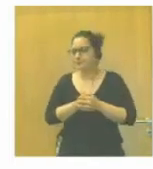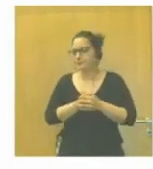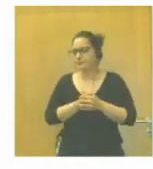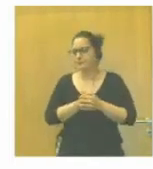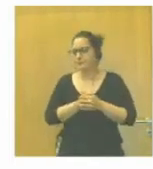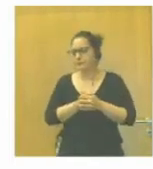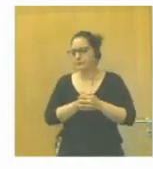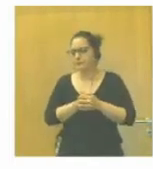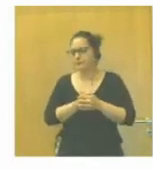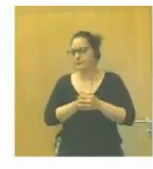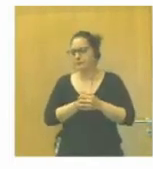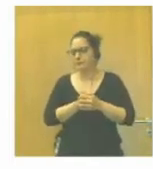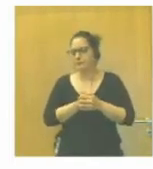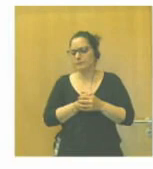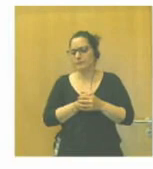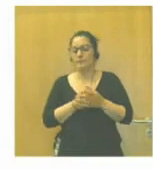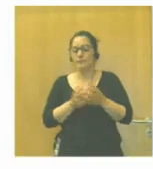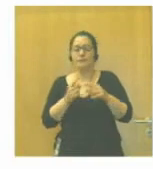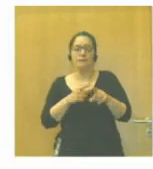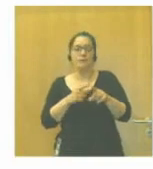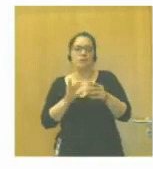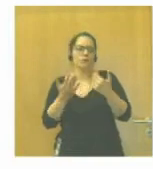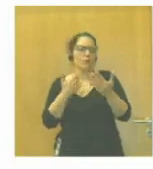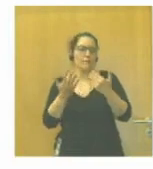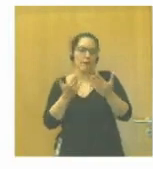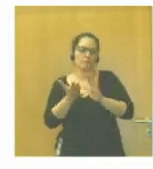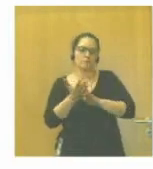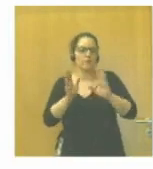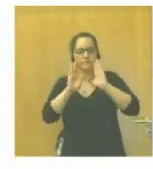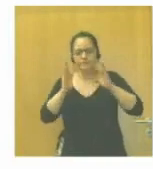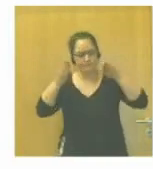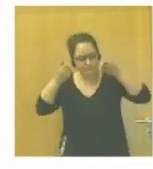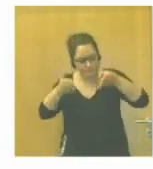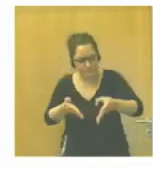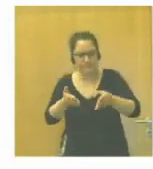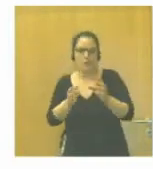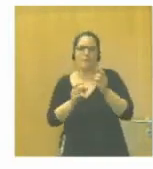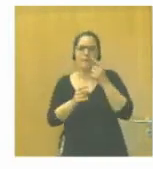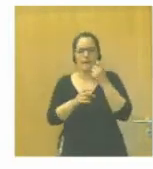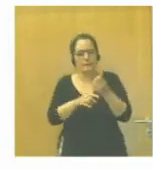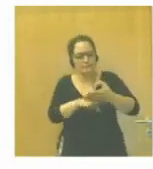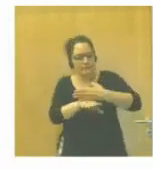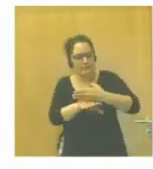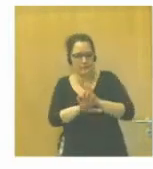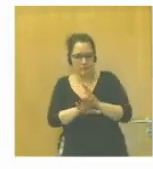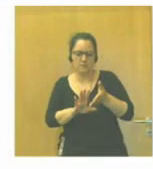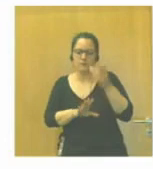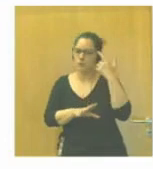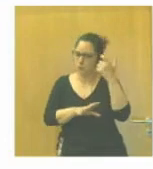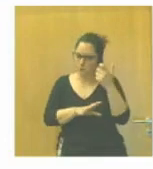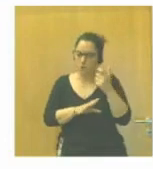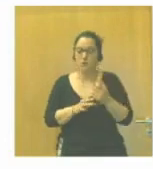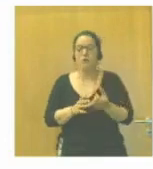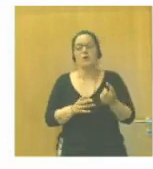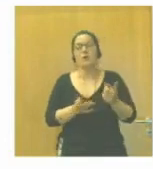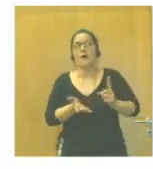approaches to suicide prevention. I will talk about zero suicide, but I also, this came up this morning, and so I really do want to